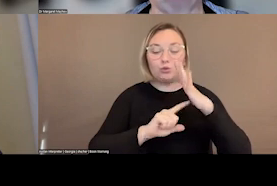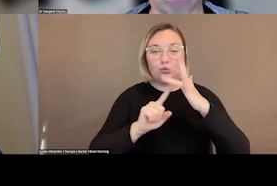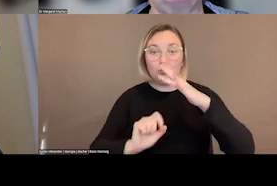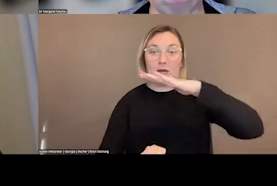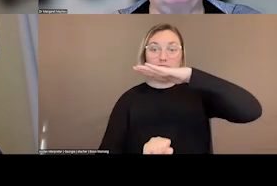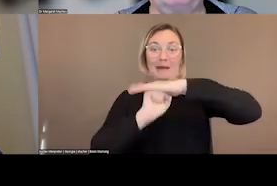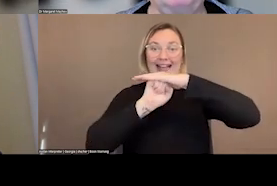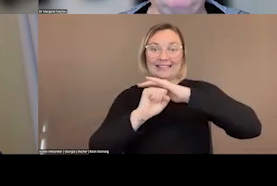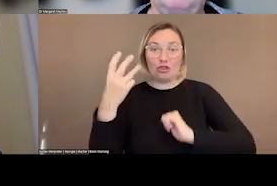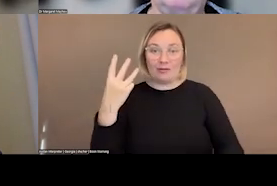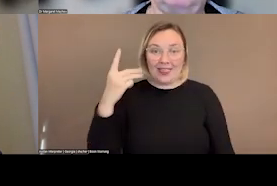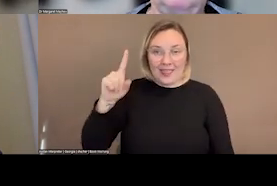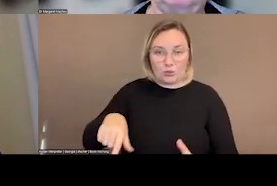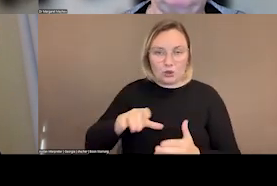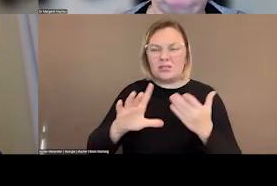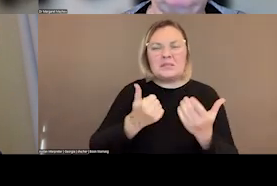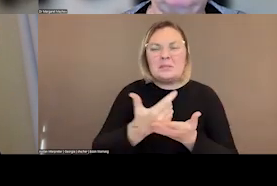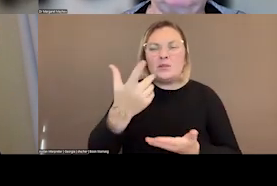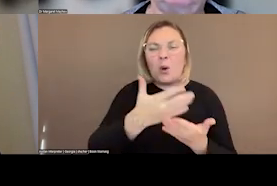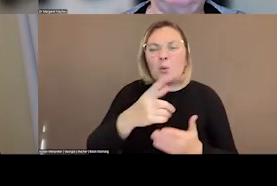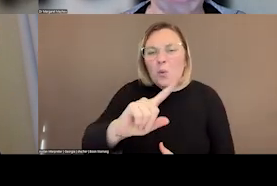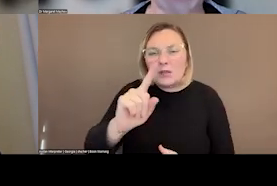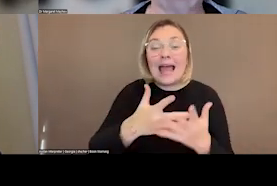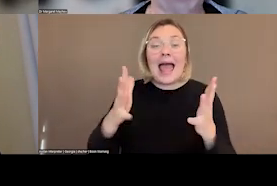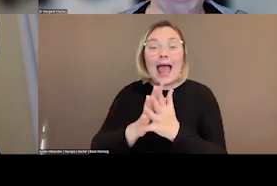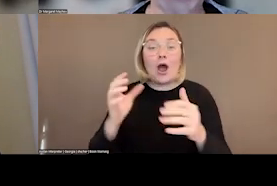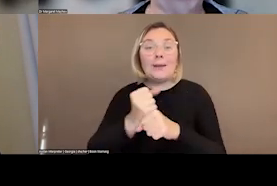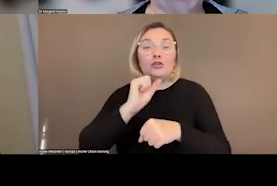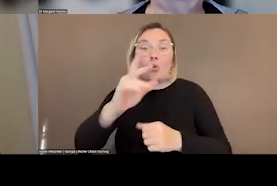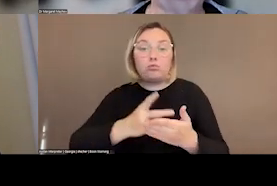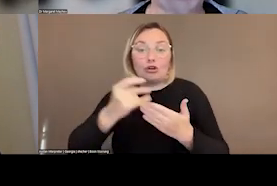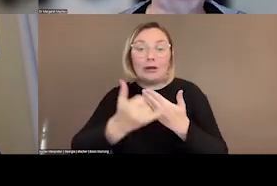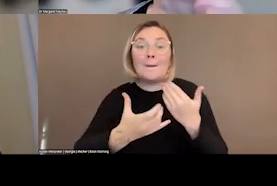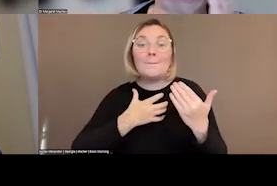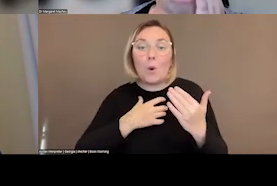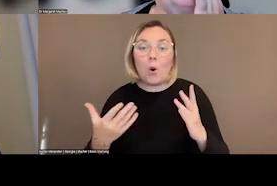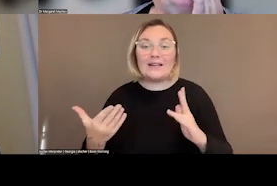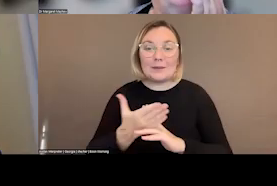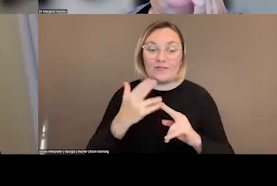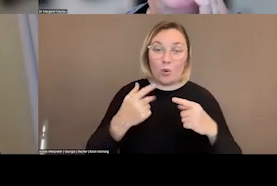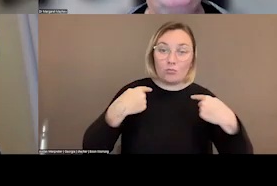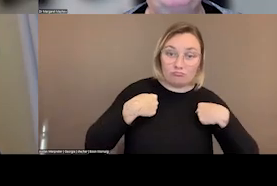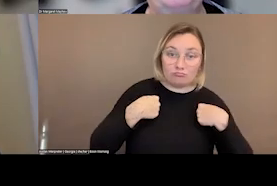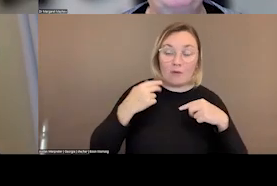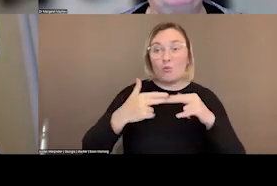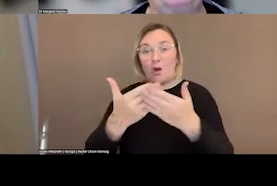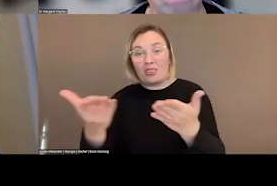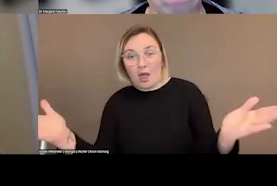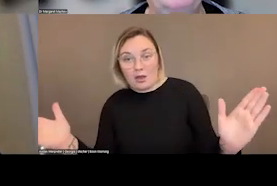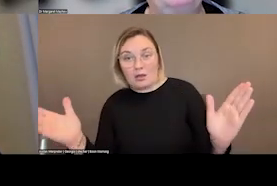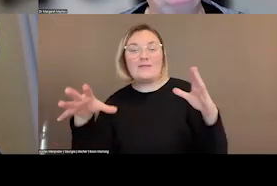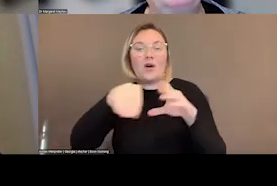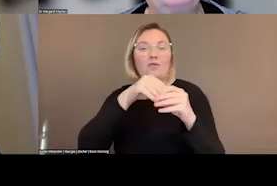3,000, what you will spend it on, and how this will make your project more accessible for you and for other people involved in the